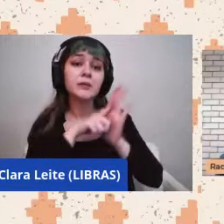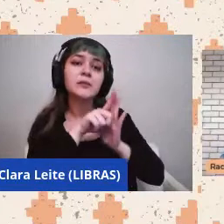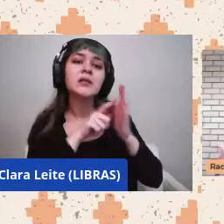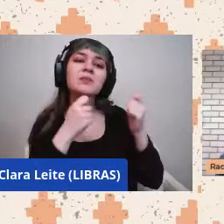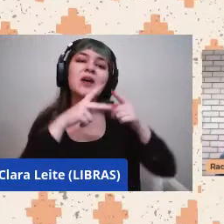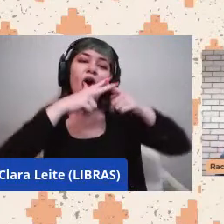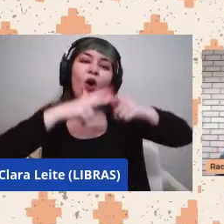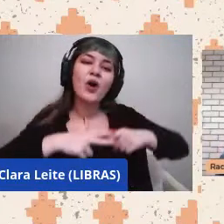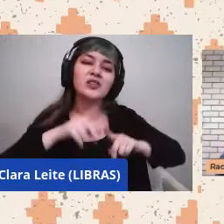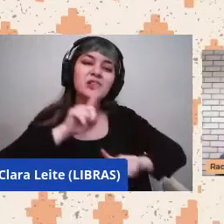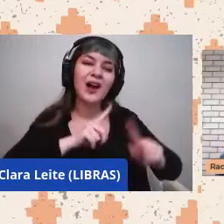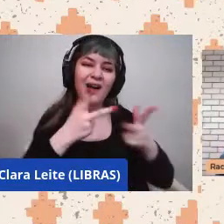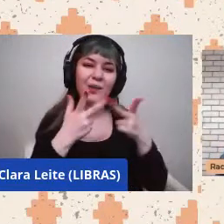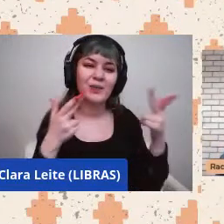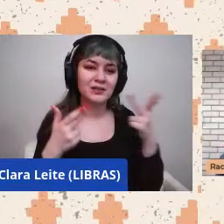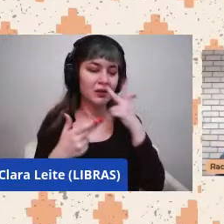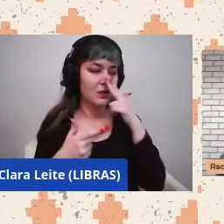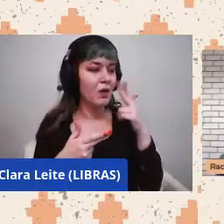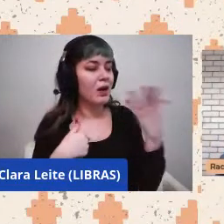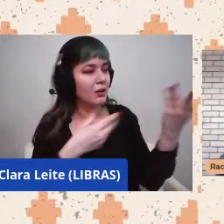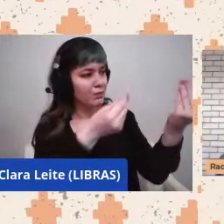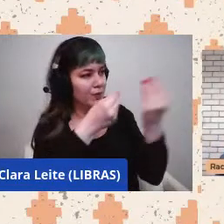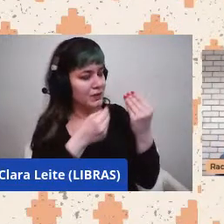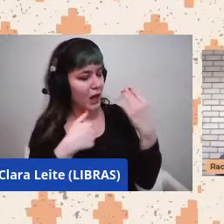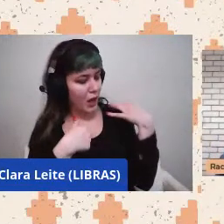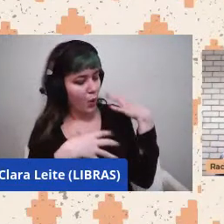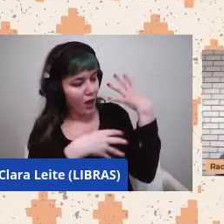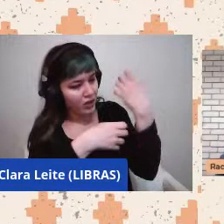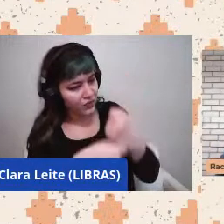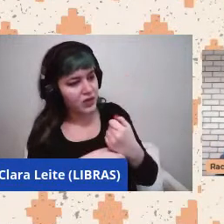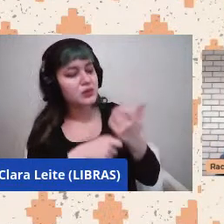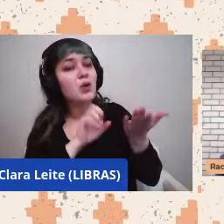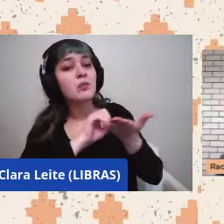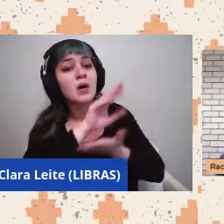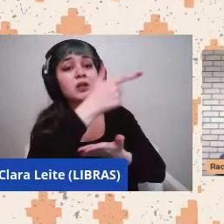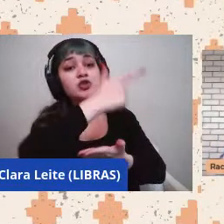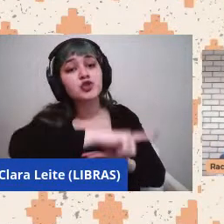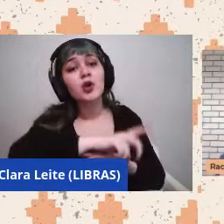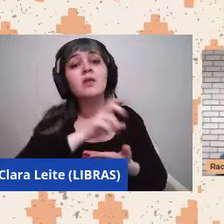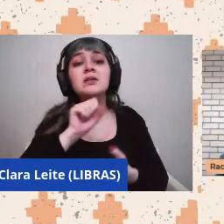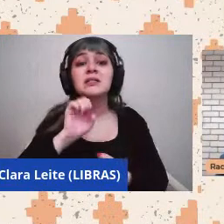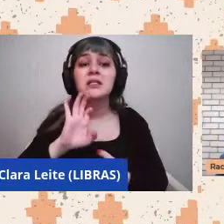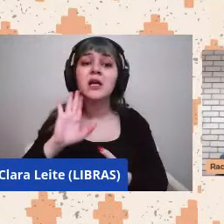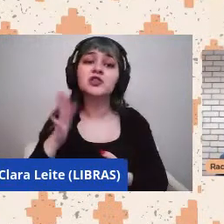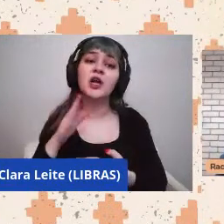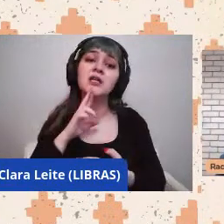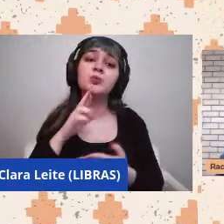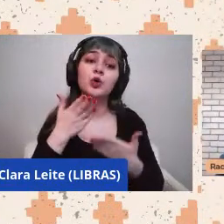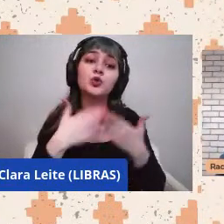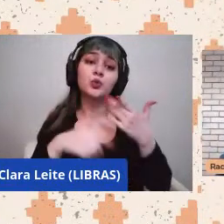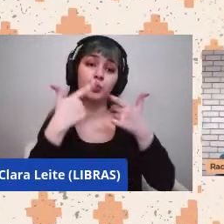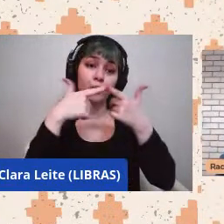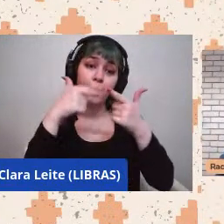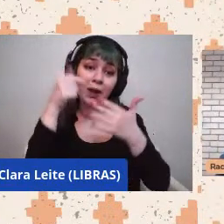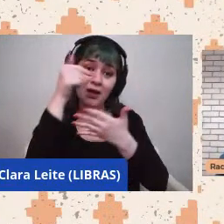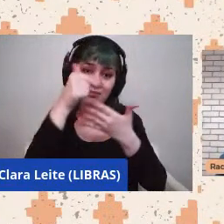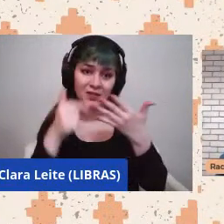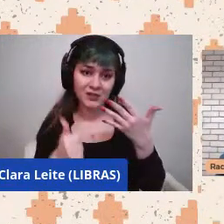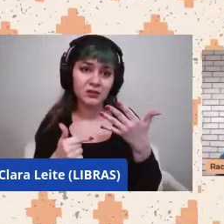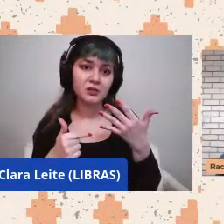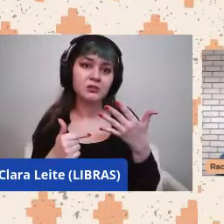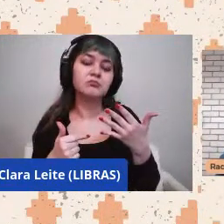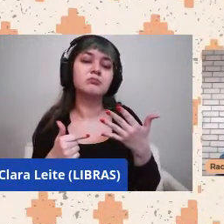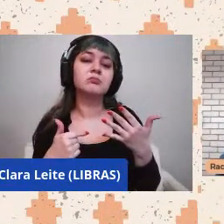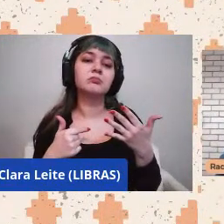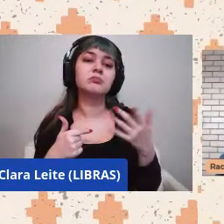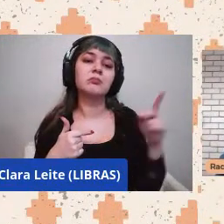amendments. So they then revise the form, resubmit it. And normally, if they have responded to all the issues that the reviewer has